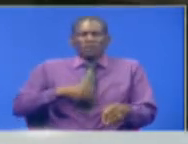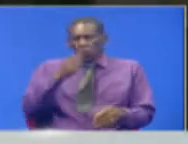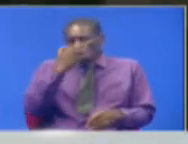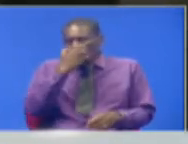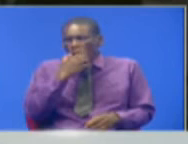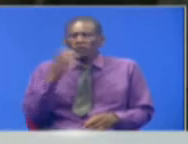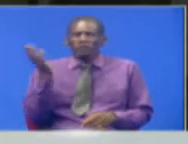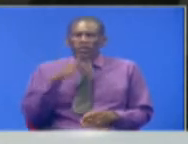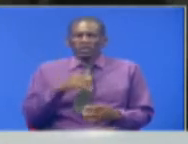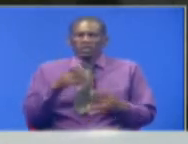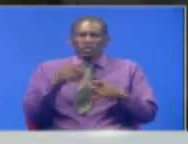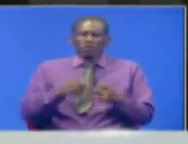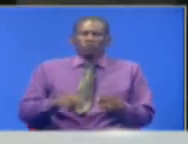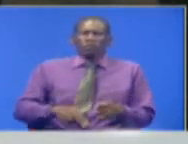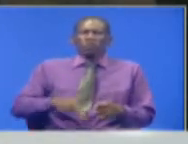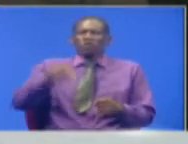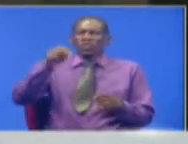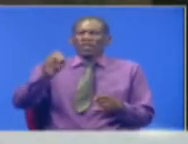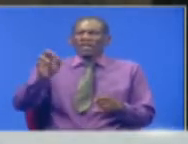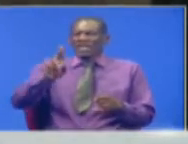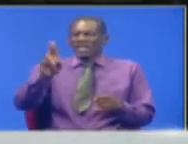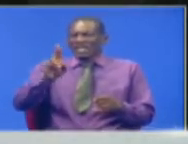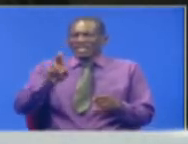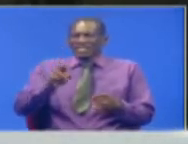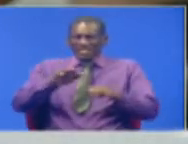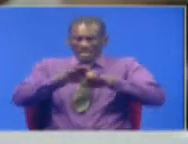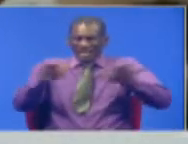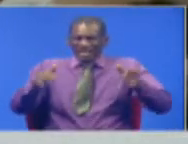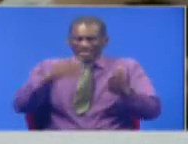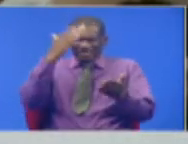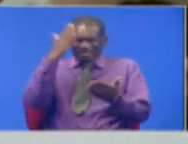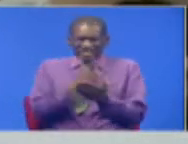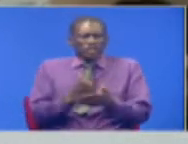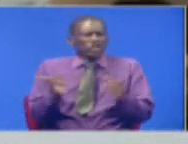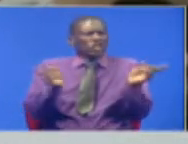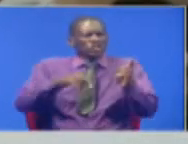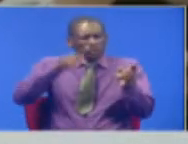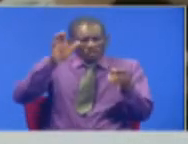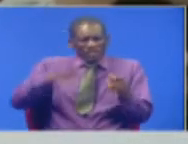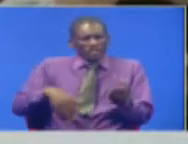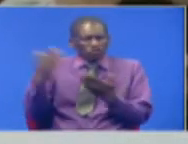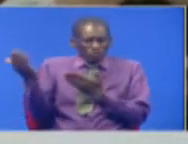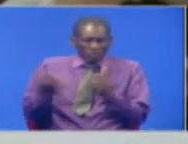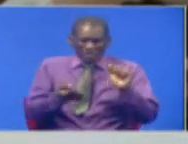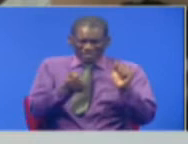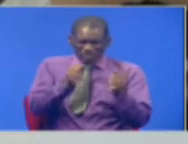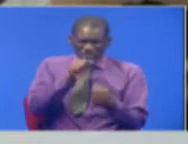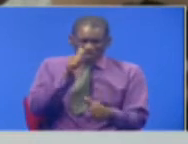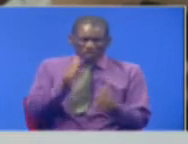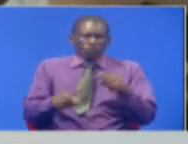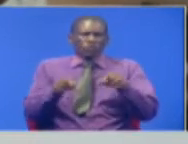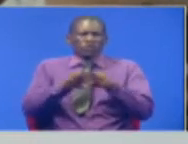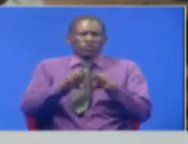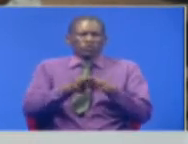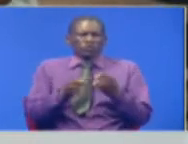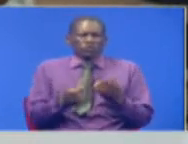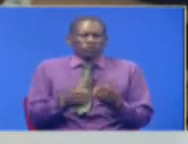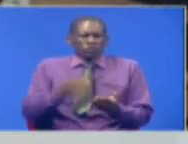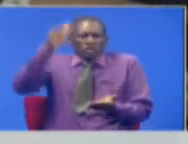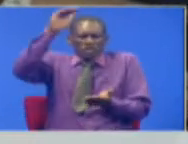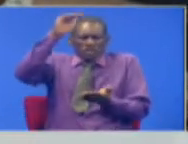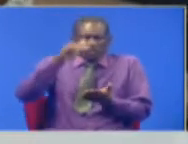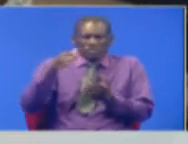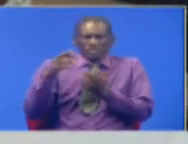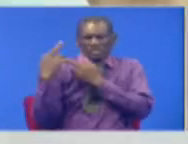But according to the Northern Rangelands Trust, it's never too late to bring in the change that also lessens the load on the